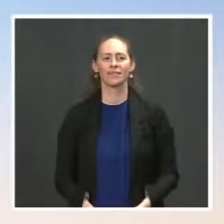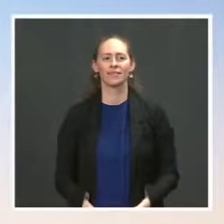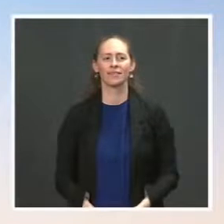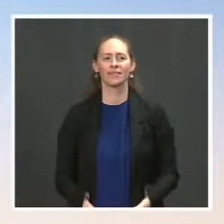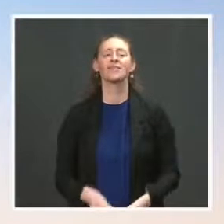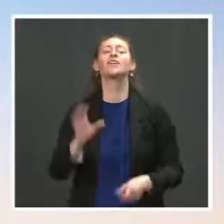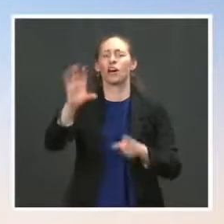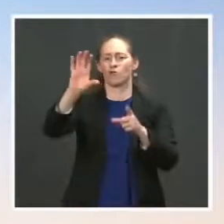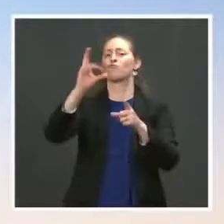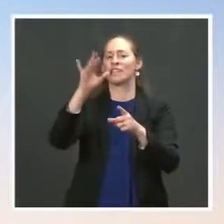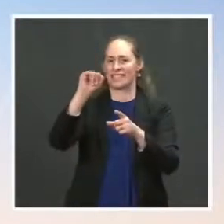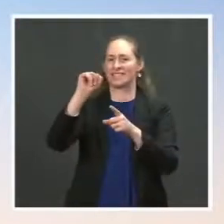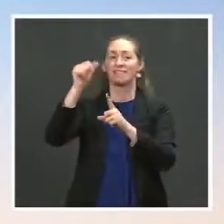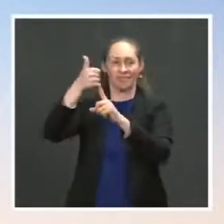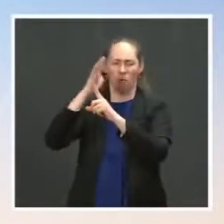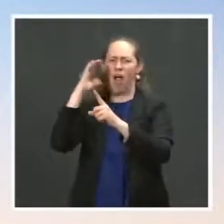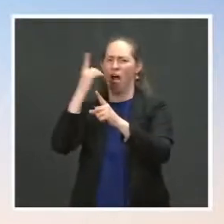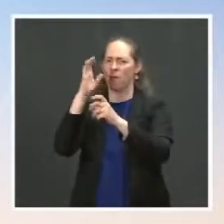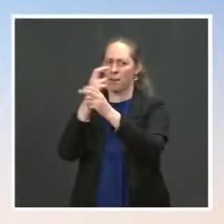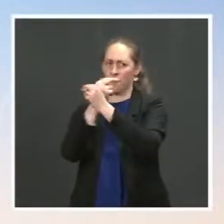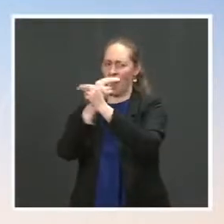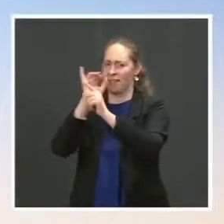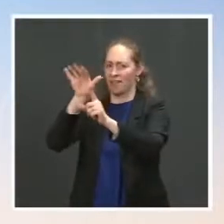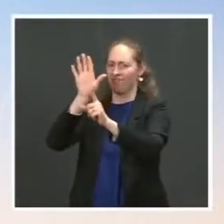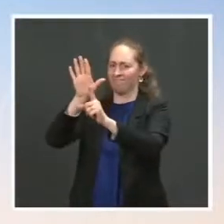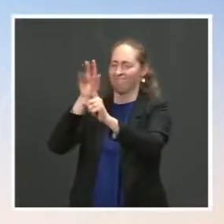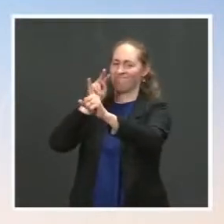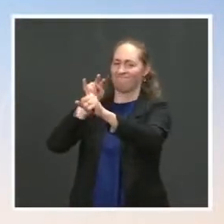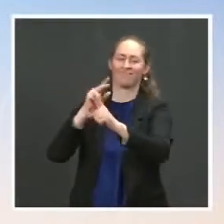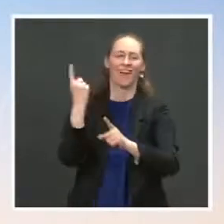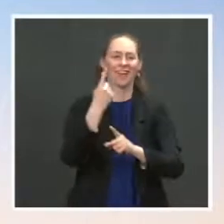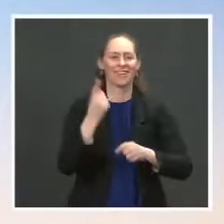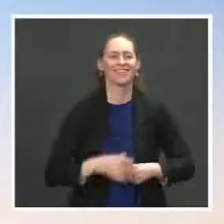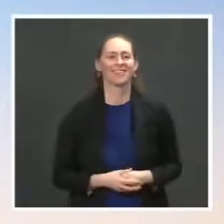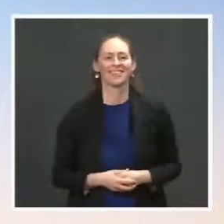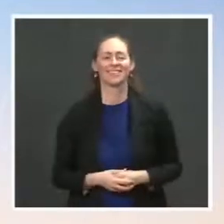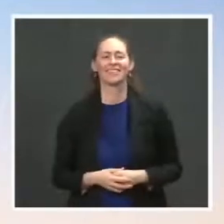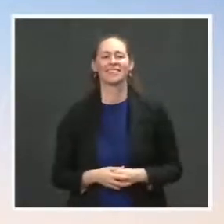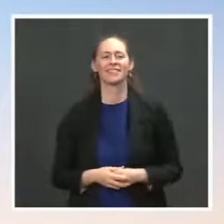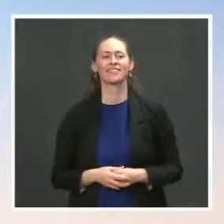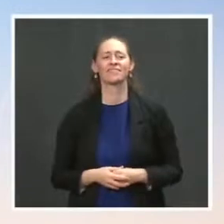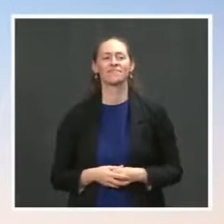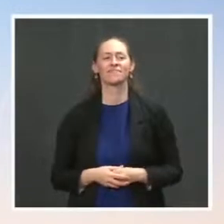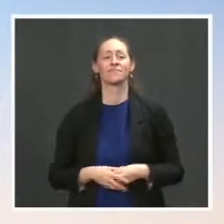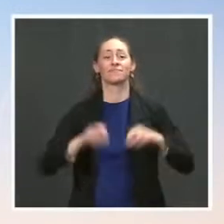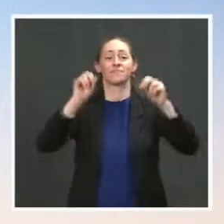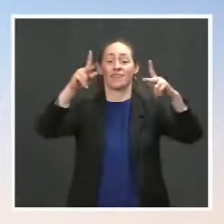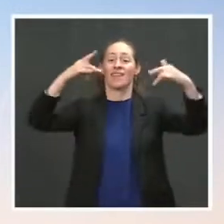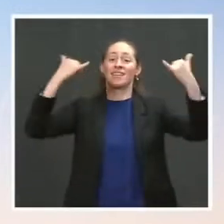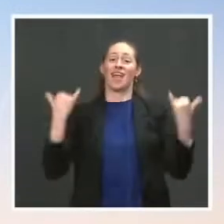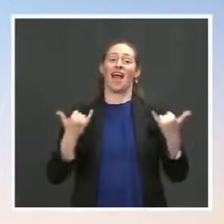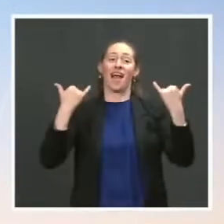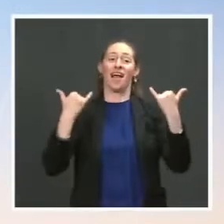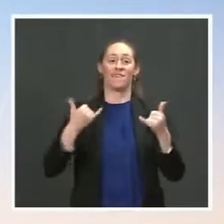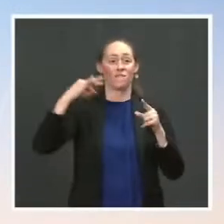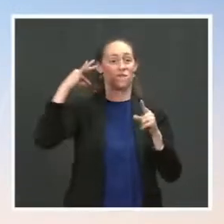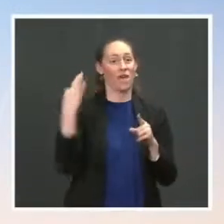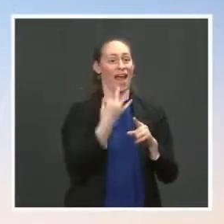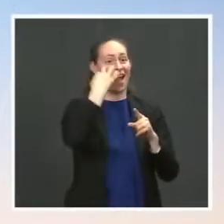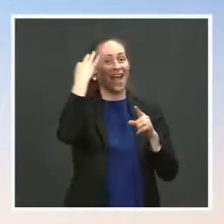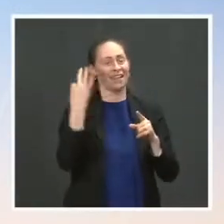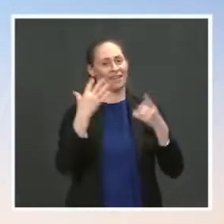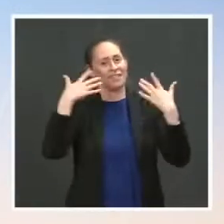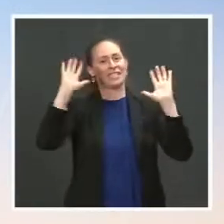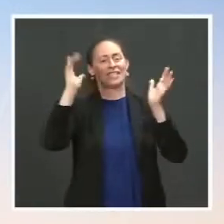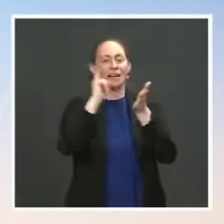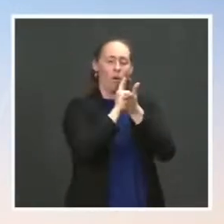A couple of items for you. While we are wrapping up the week, as you know, the administration submitted